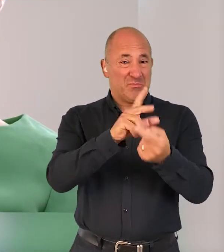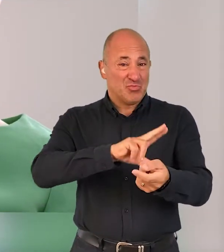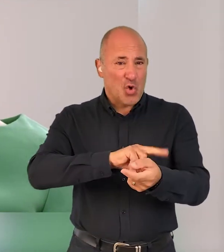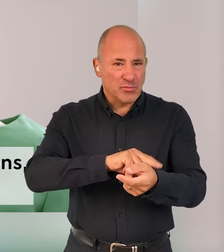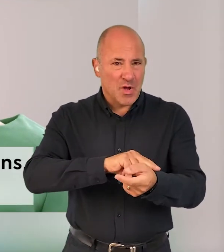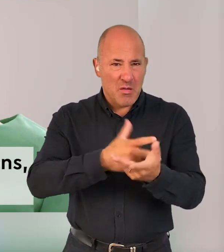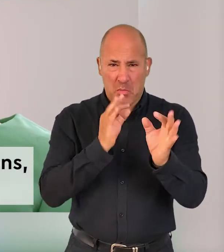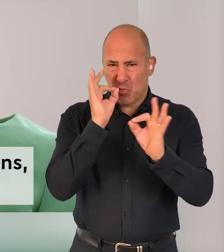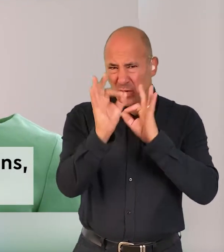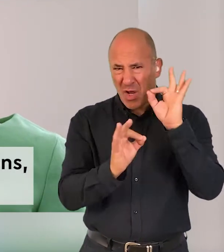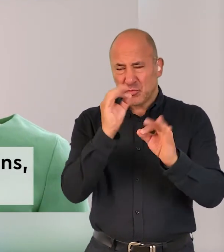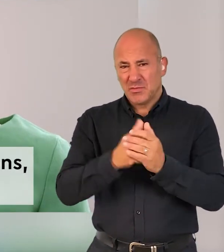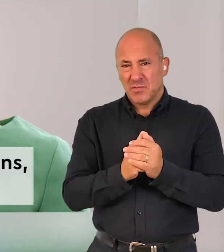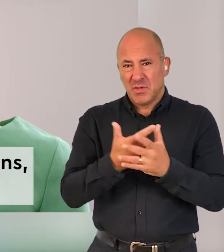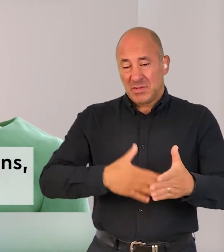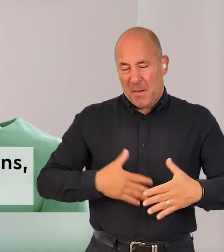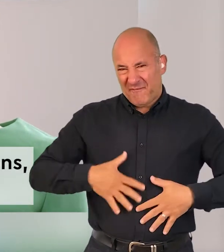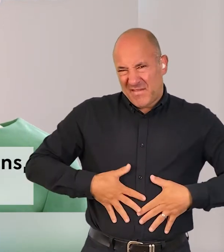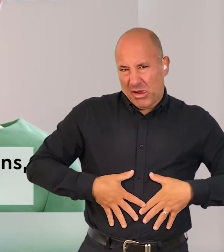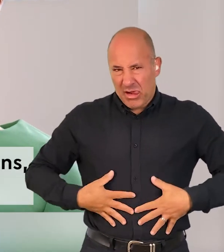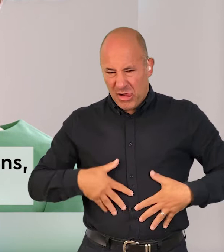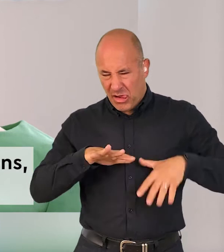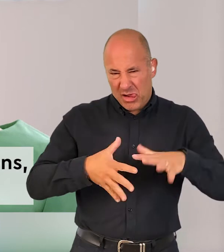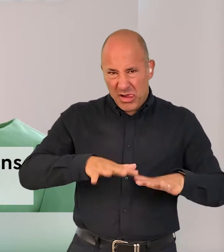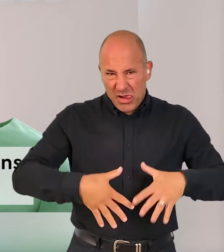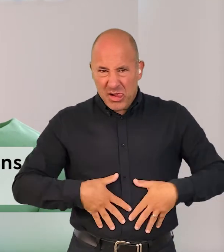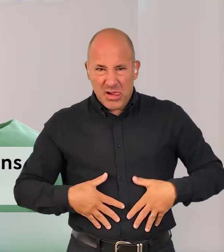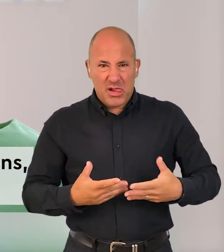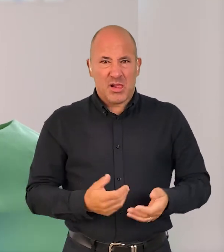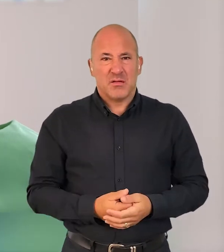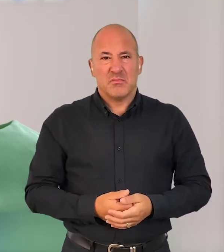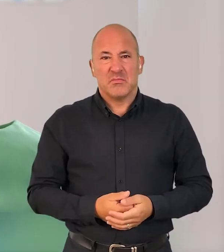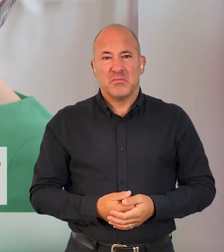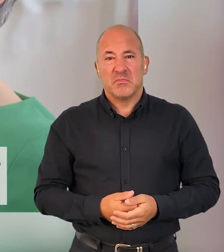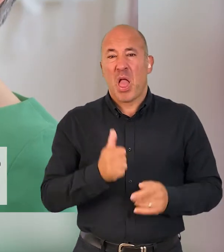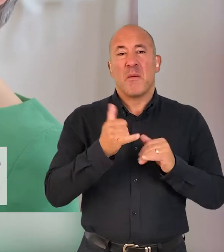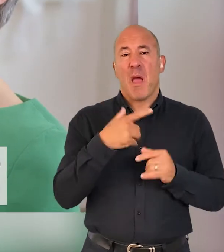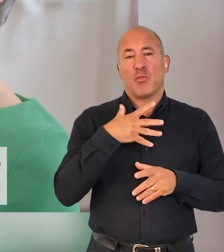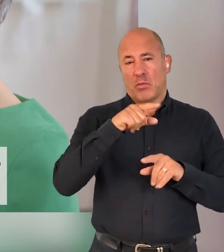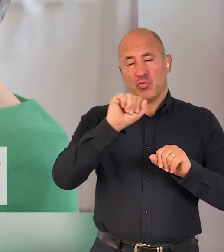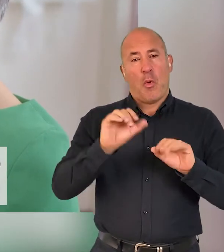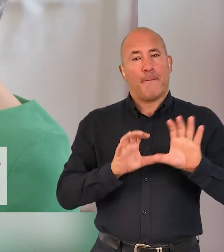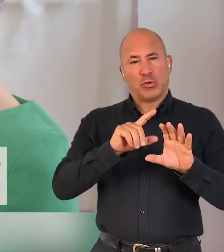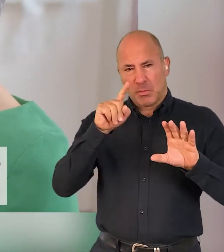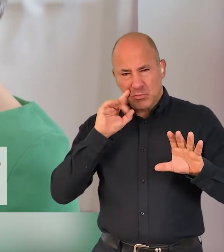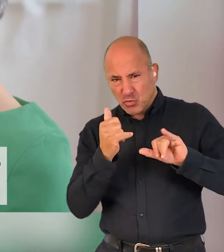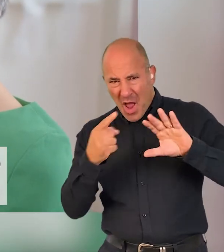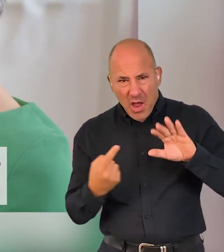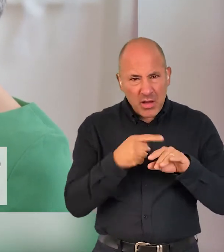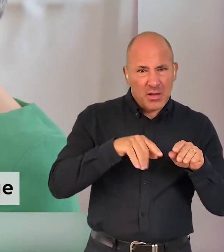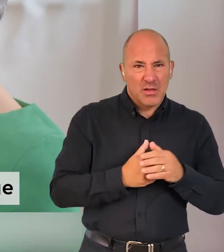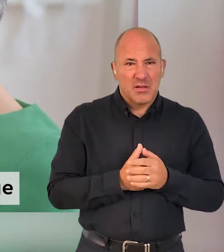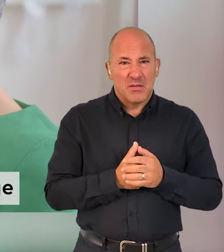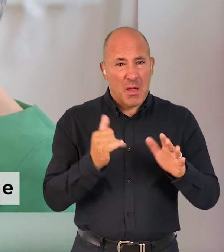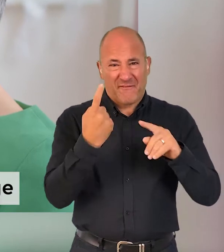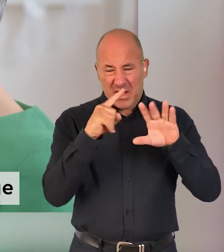meet a doctor who may want to ask you some questions, possibly have a feel of your tummy. The other thing they may want to do is to examine your back